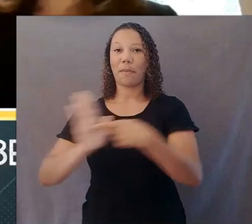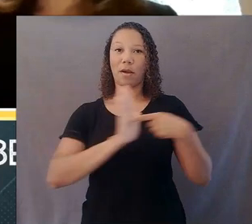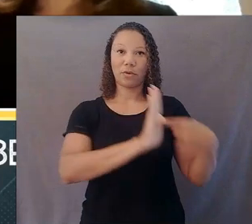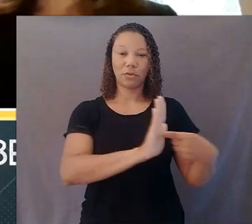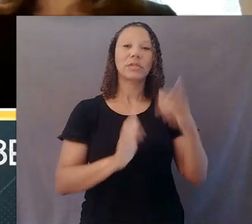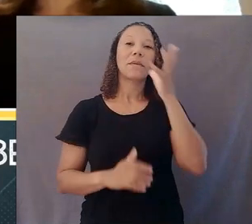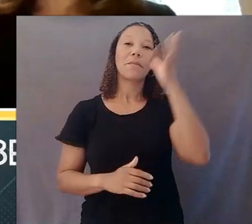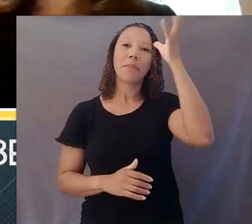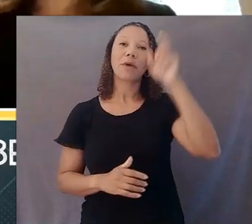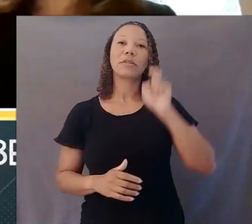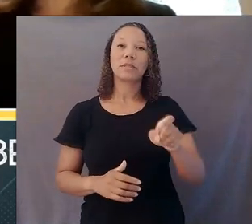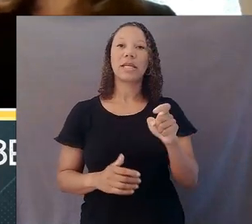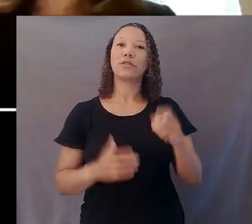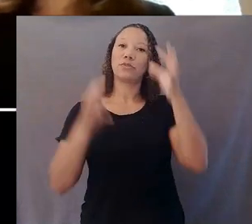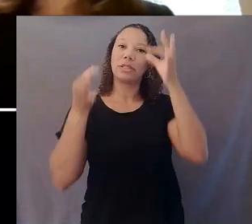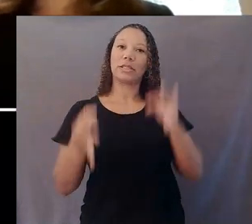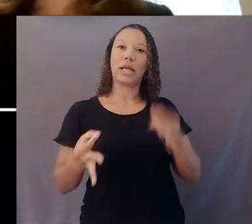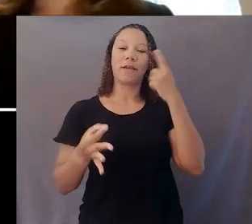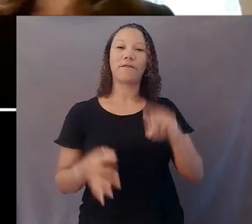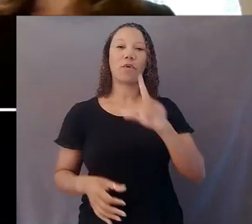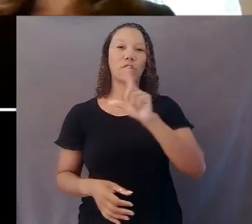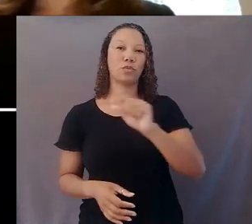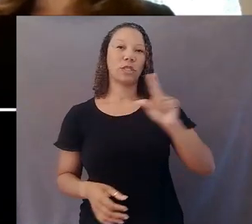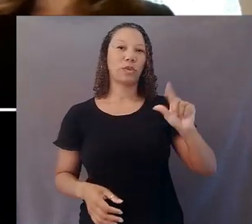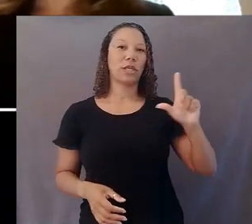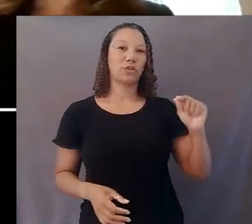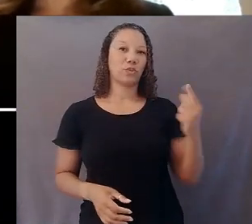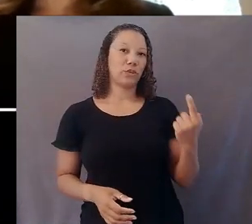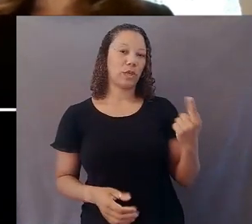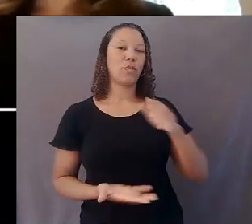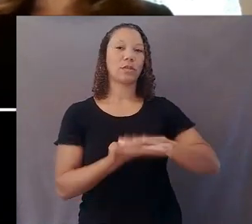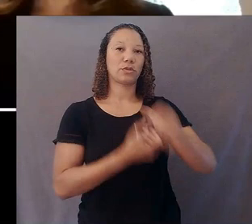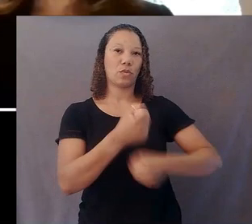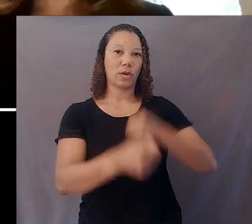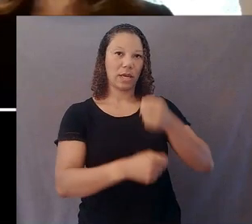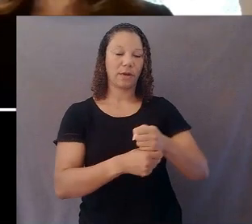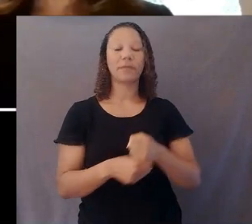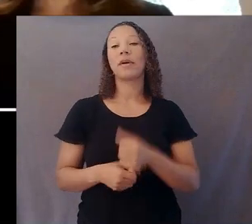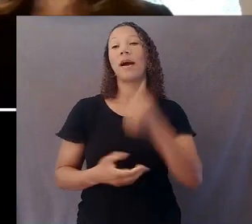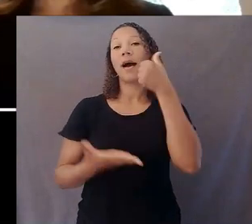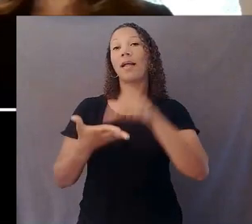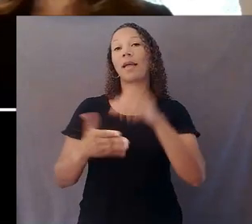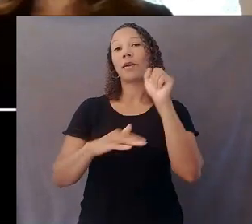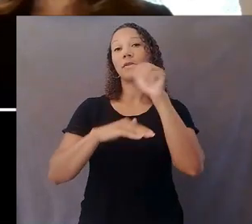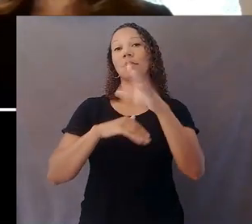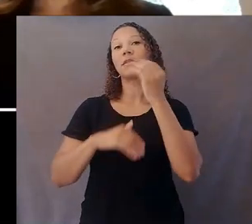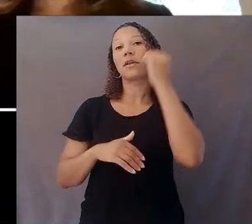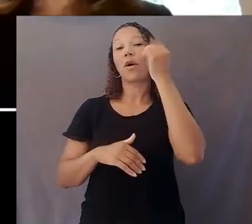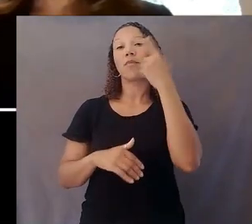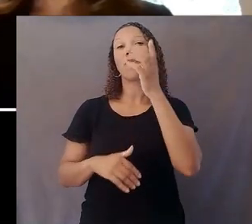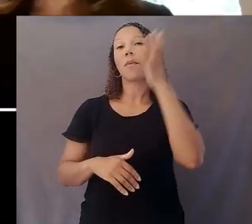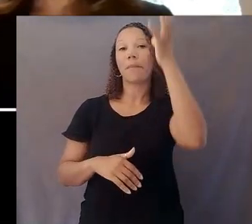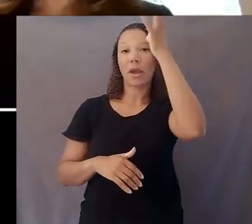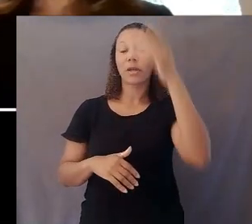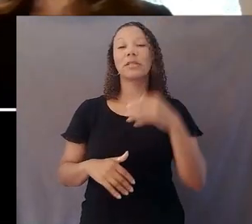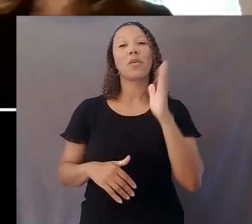the 2020-2021 school year. Yeah, and in a letter to parents from their school, the 2 new educational models will